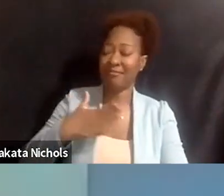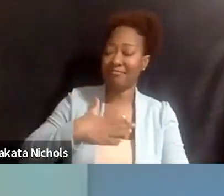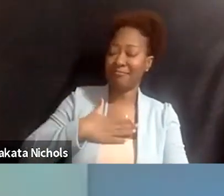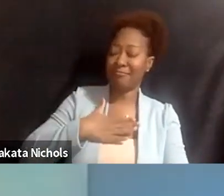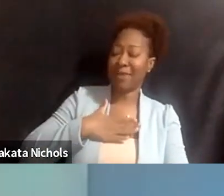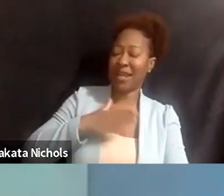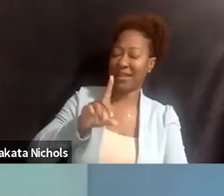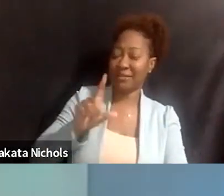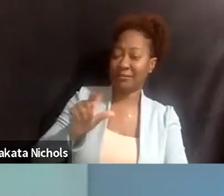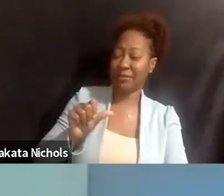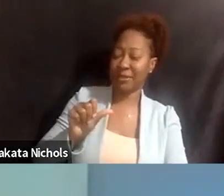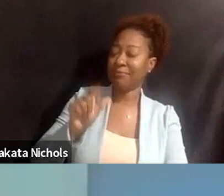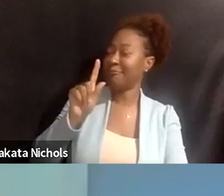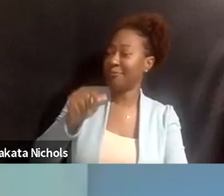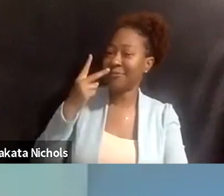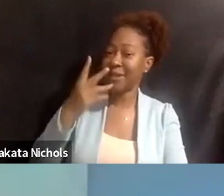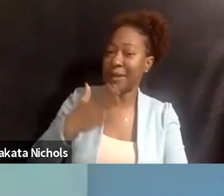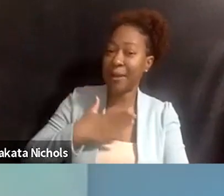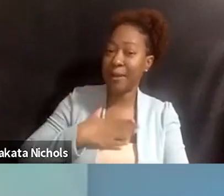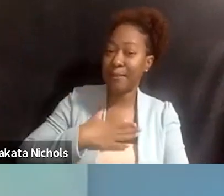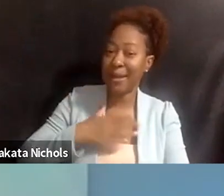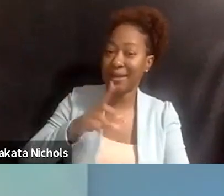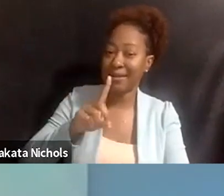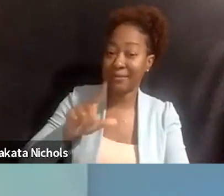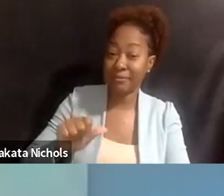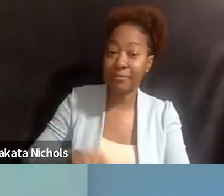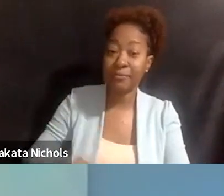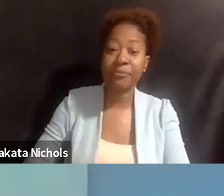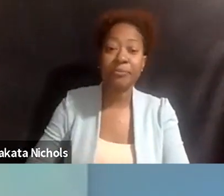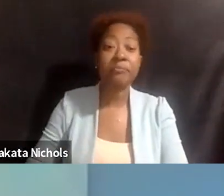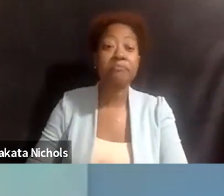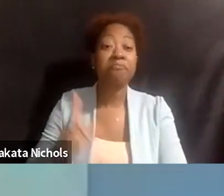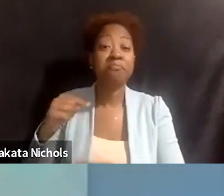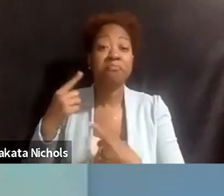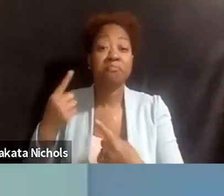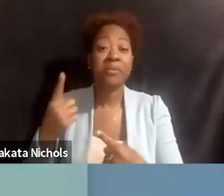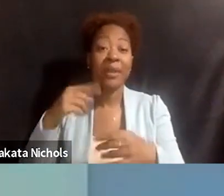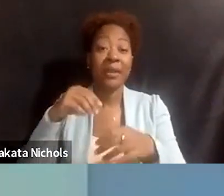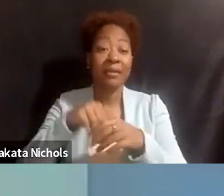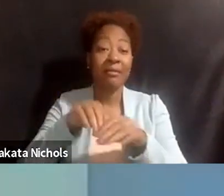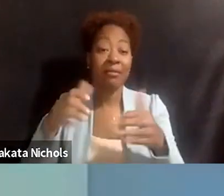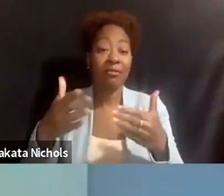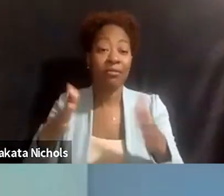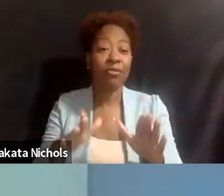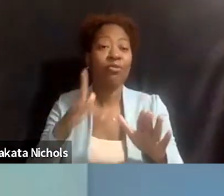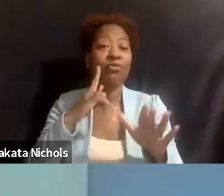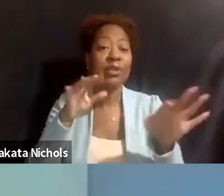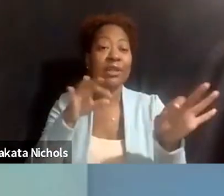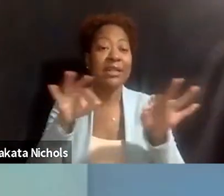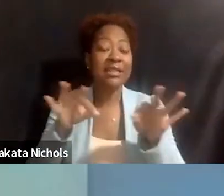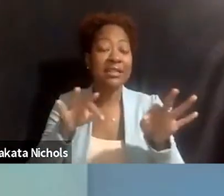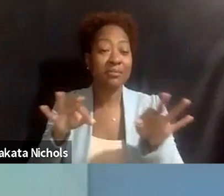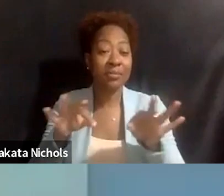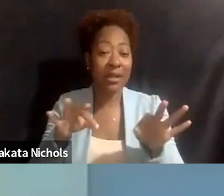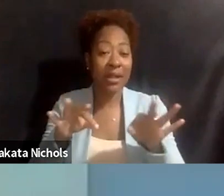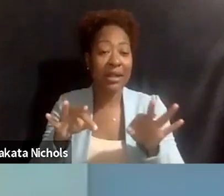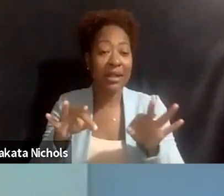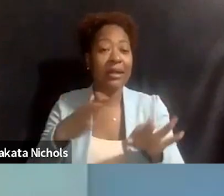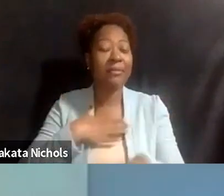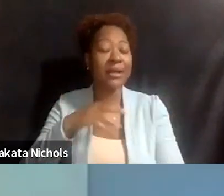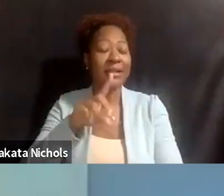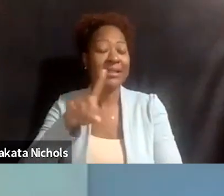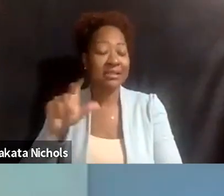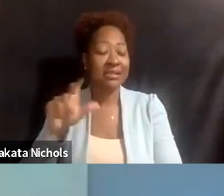So the beginning of class for me has always entailed explaining my disability to a professor. When I was 14, I